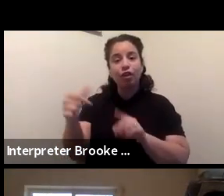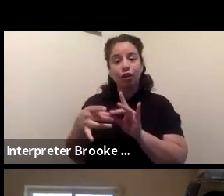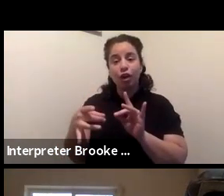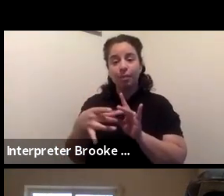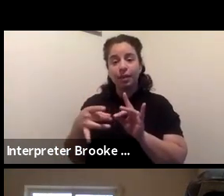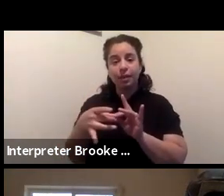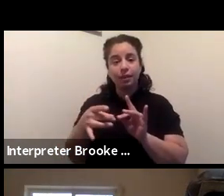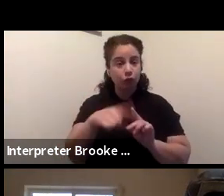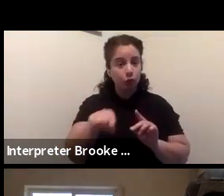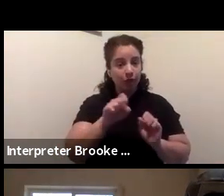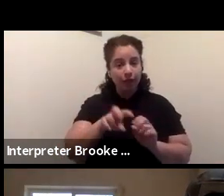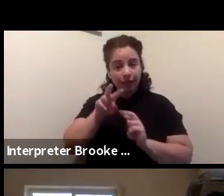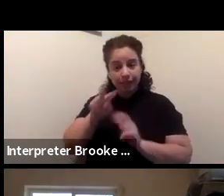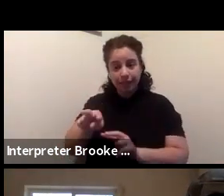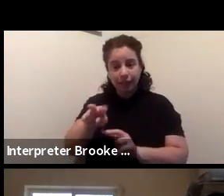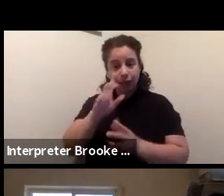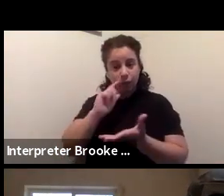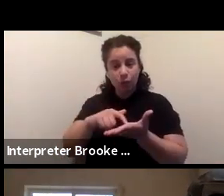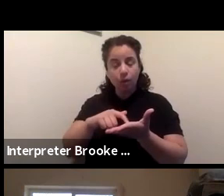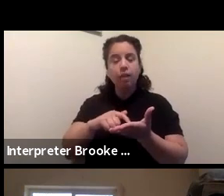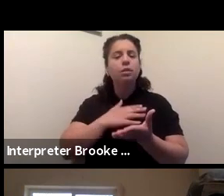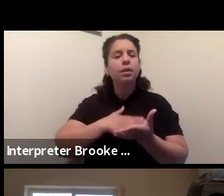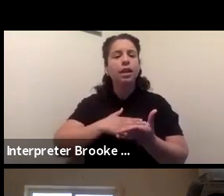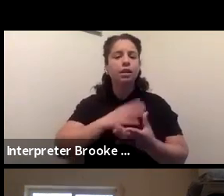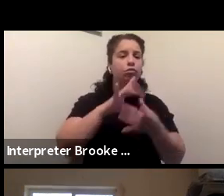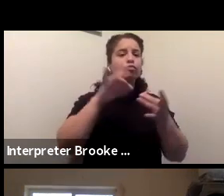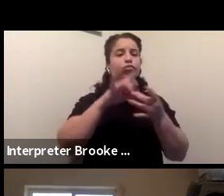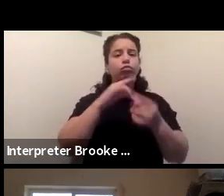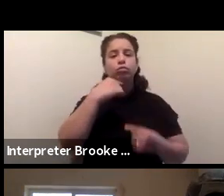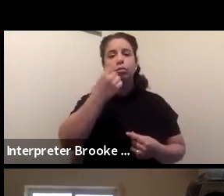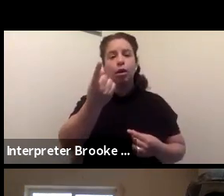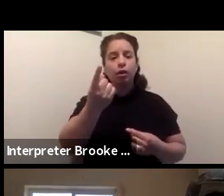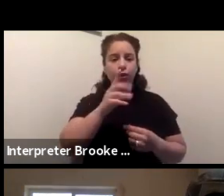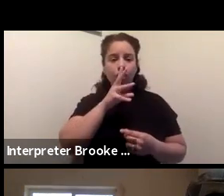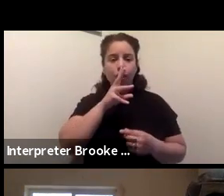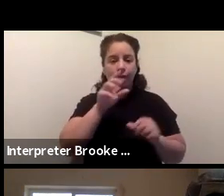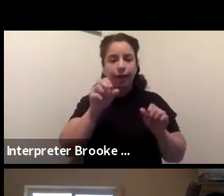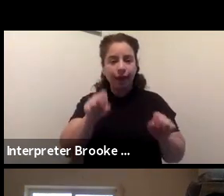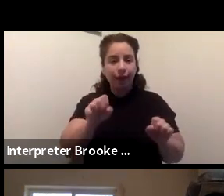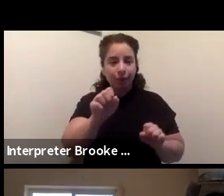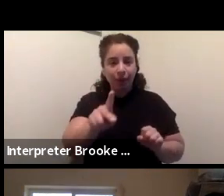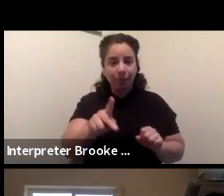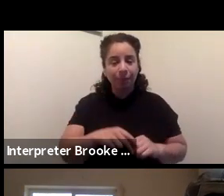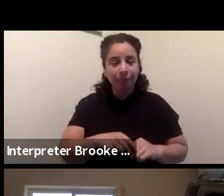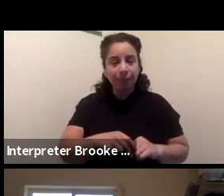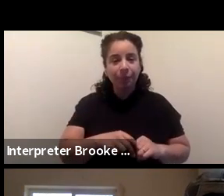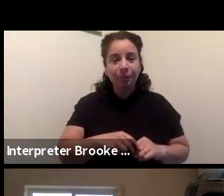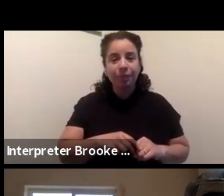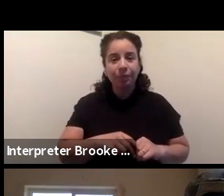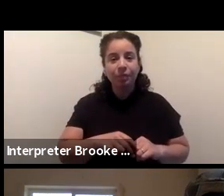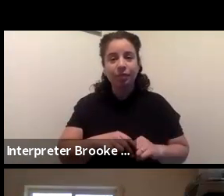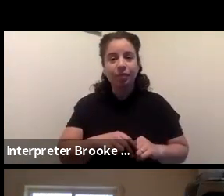have access to the chat could just verbalize it as it comes through, if that would be kind of consistent with